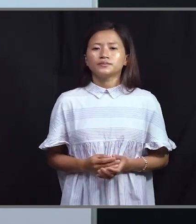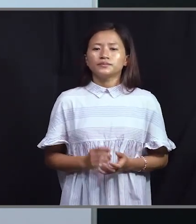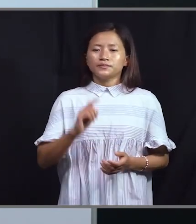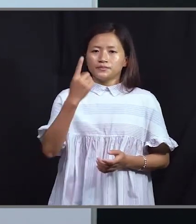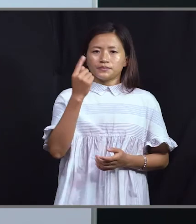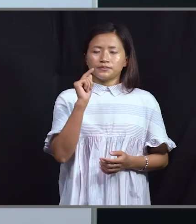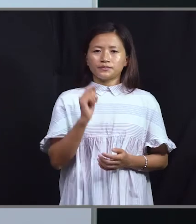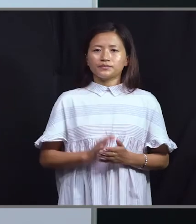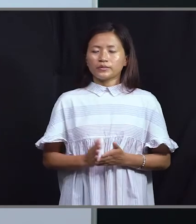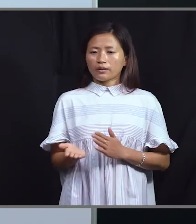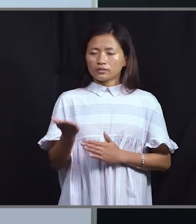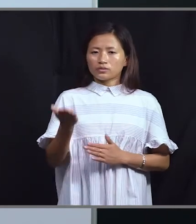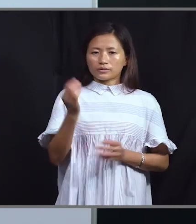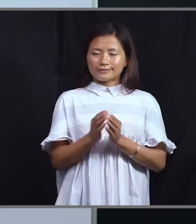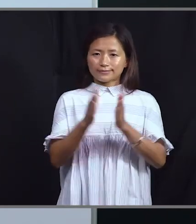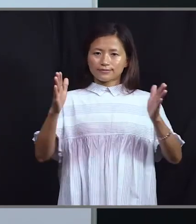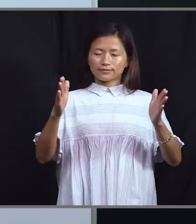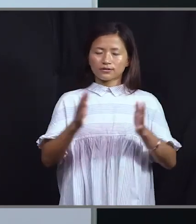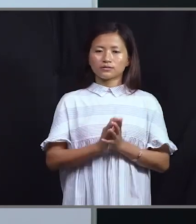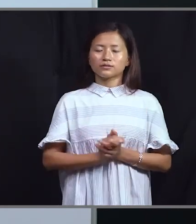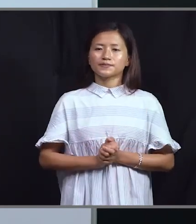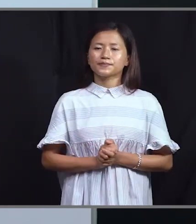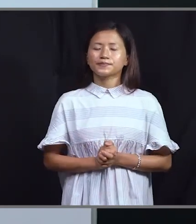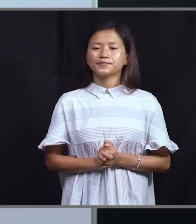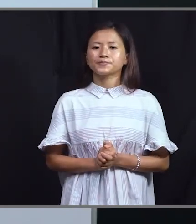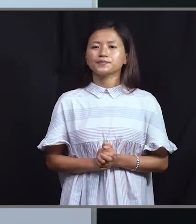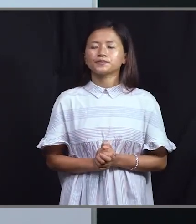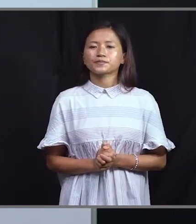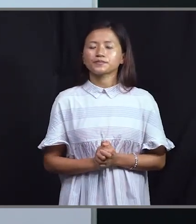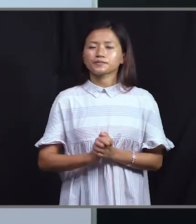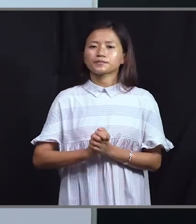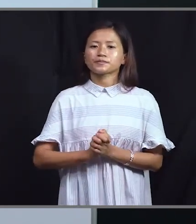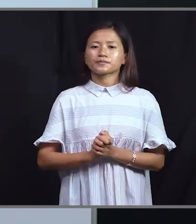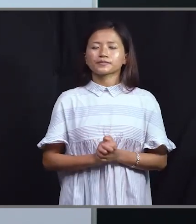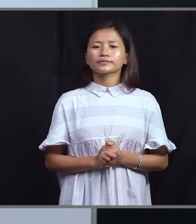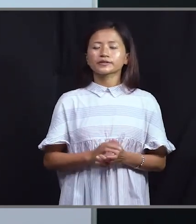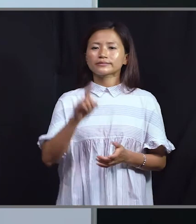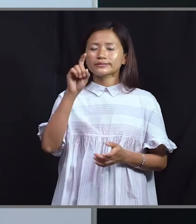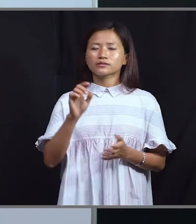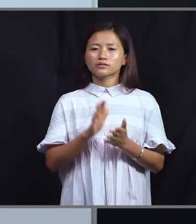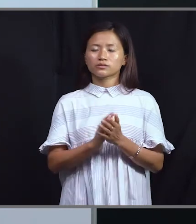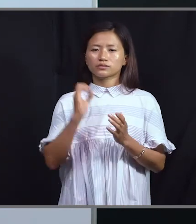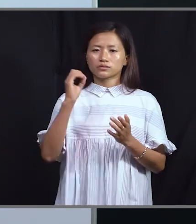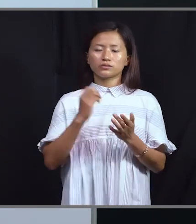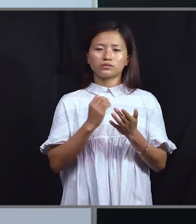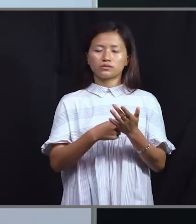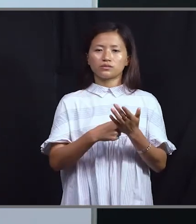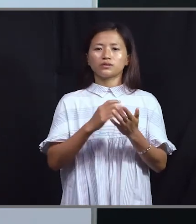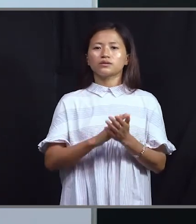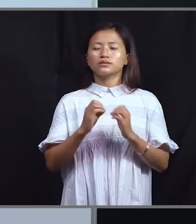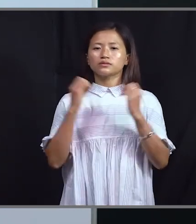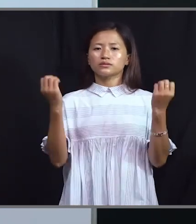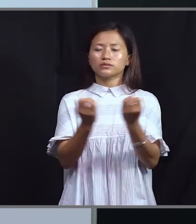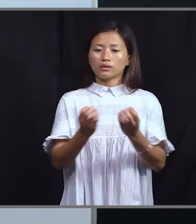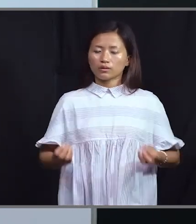one is growth in size. Growth in size. That means what? The need of coordination arises when the organization